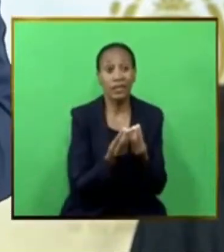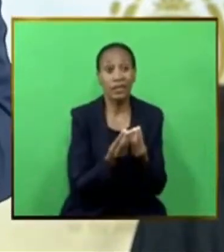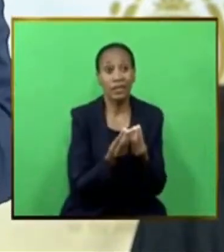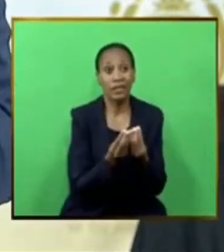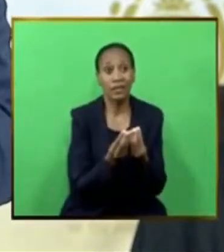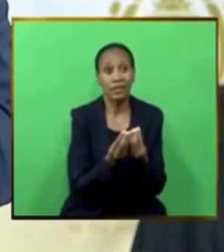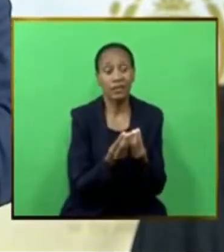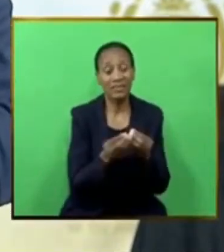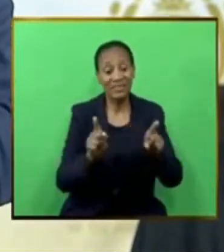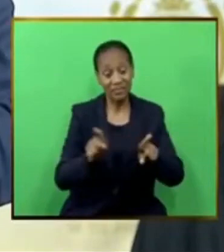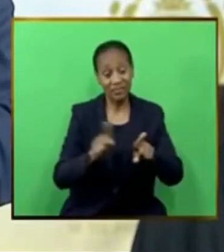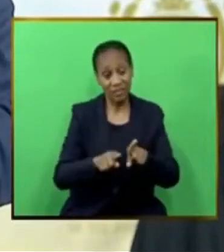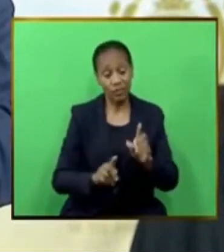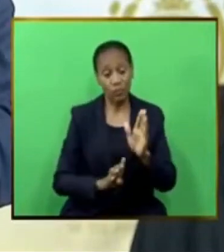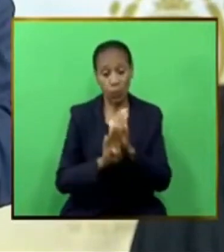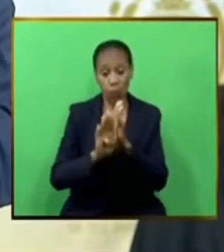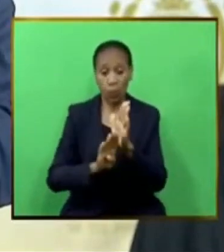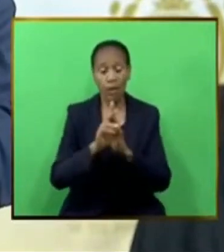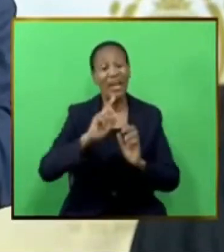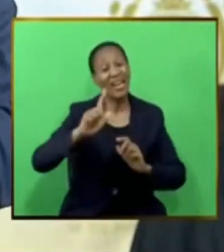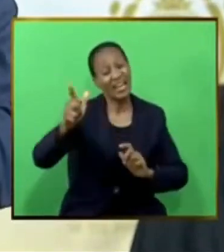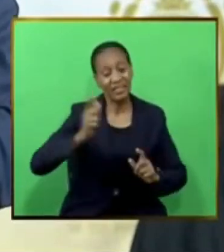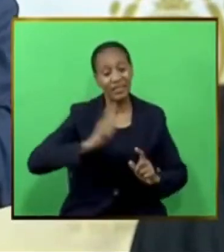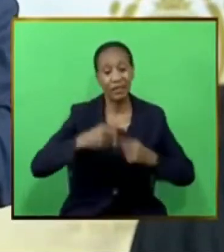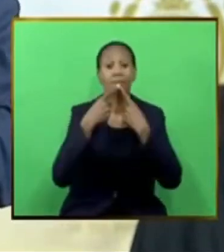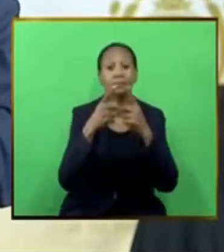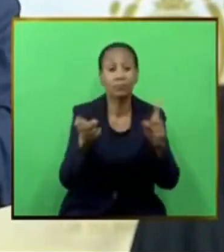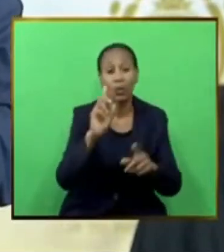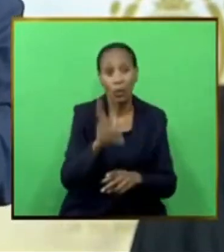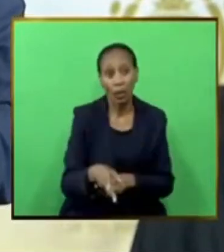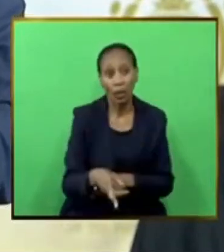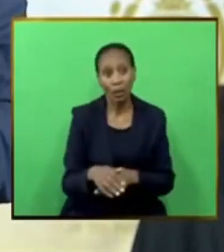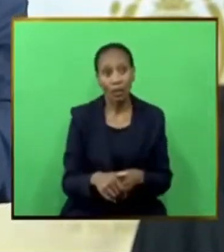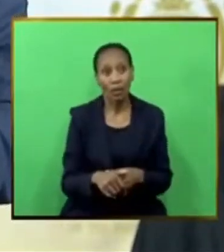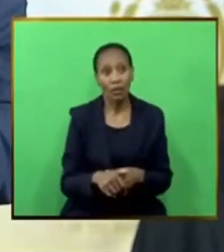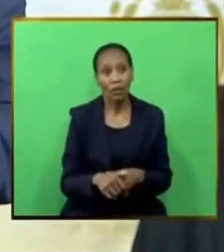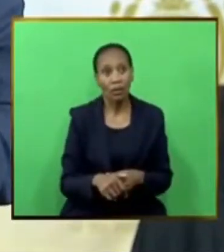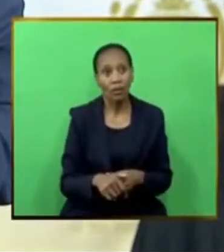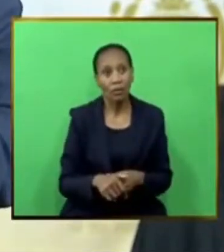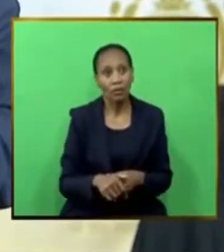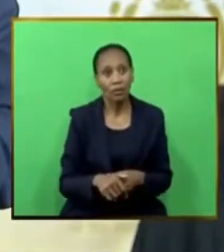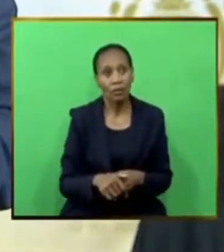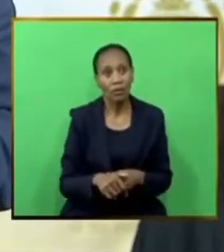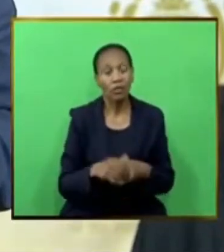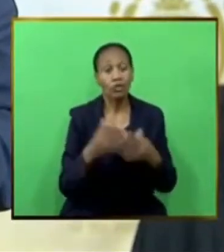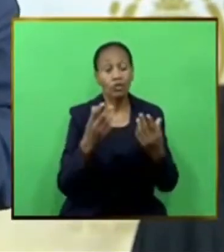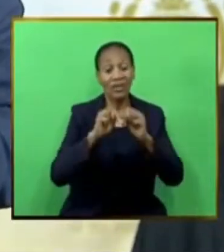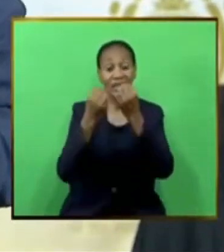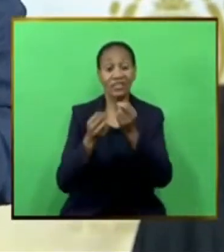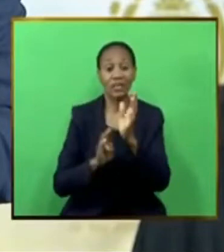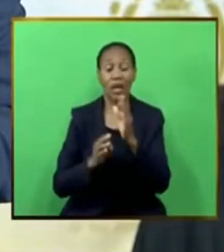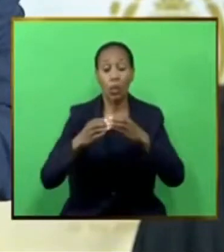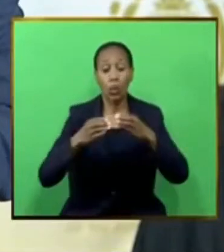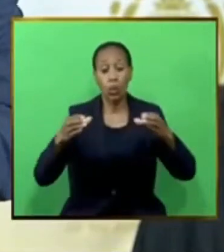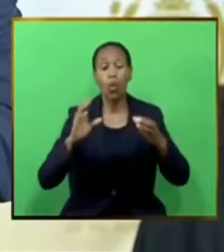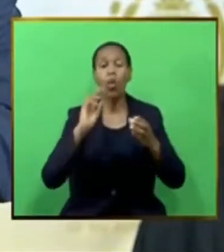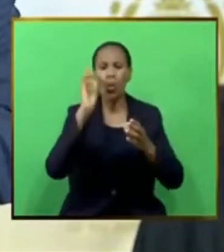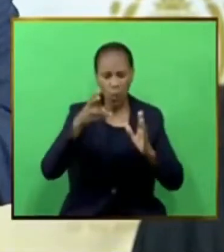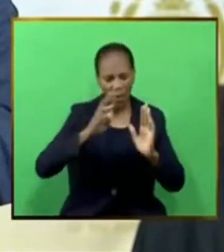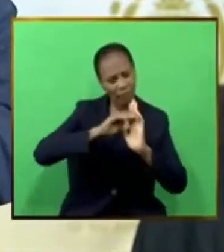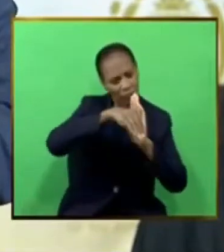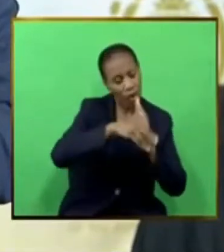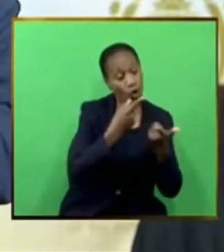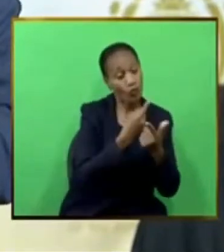spending increases I will announce later, the national government gross borrowing requirement will decline